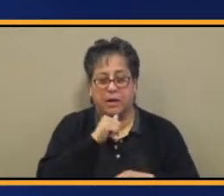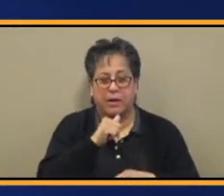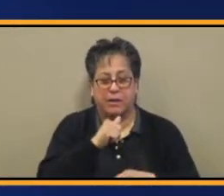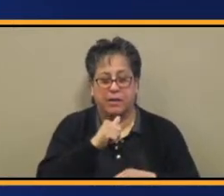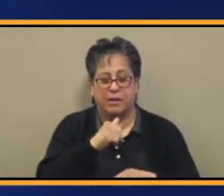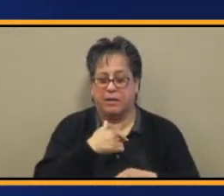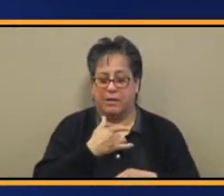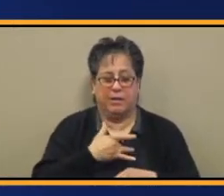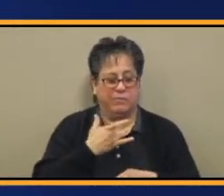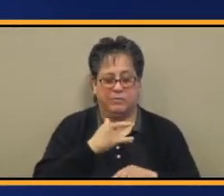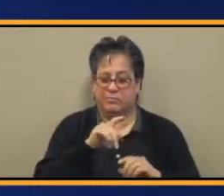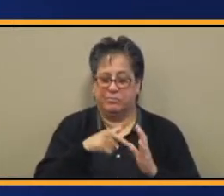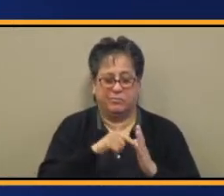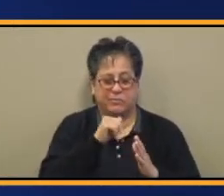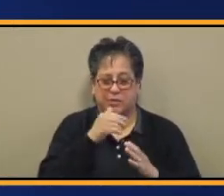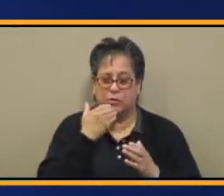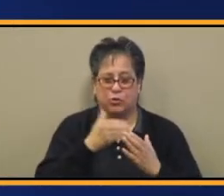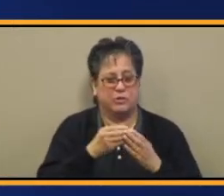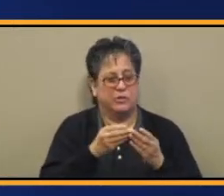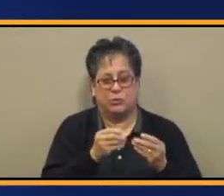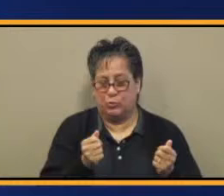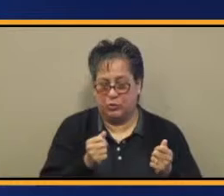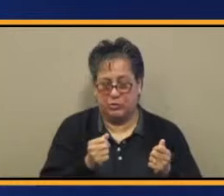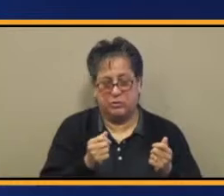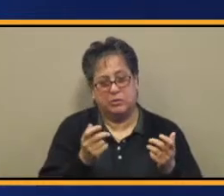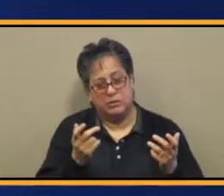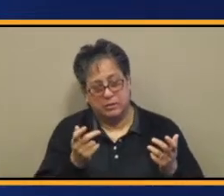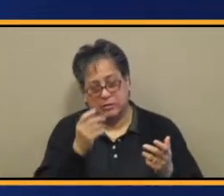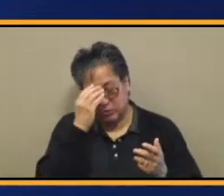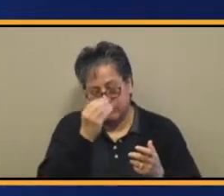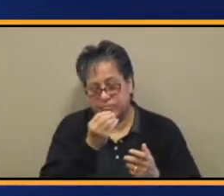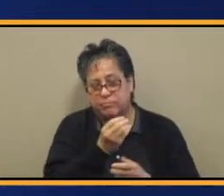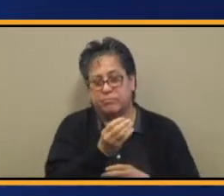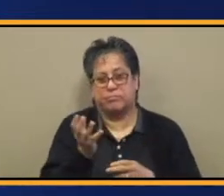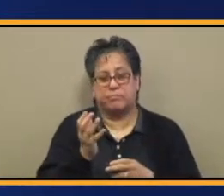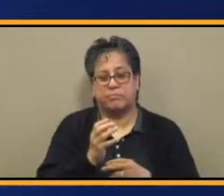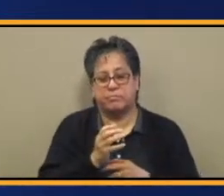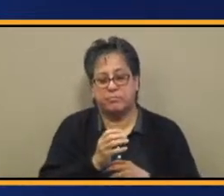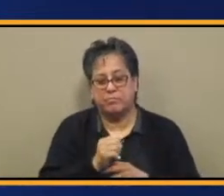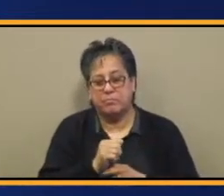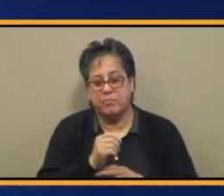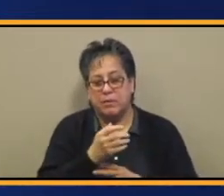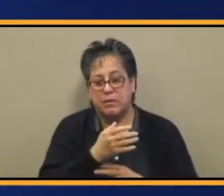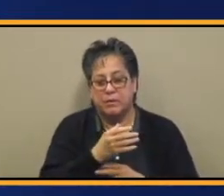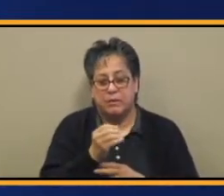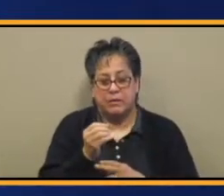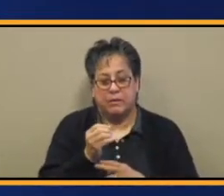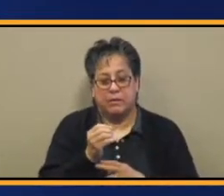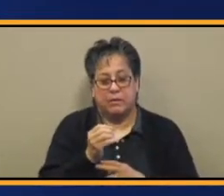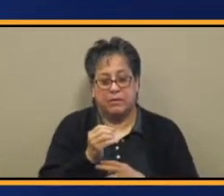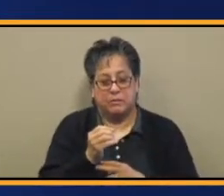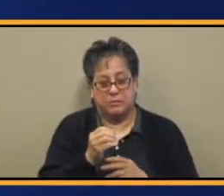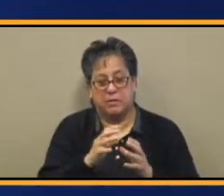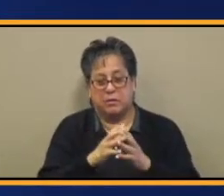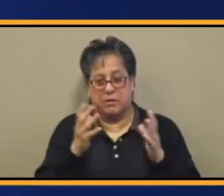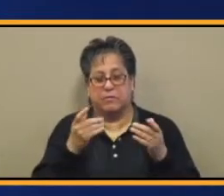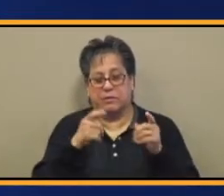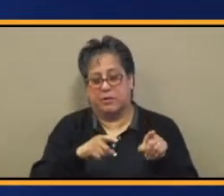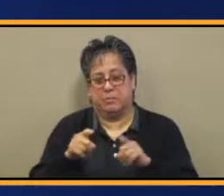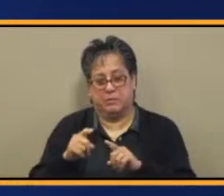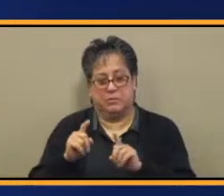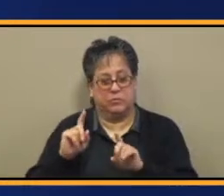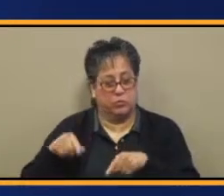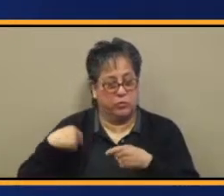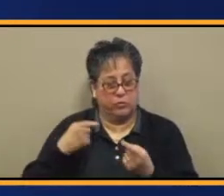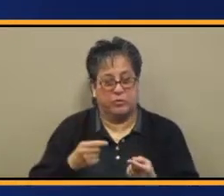good solution for the long run. So I just wanted to throw all of that out because I know that a lot has happened in the past few weeks. So